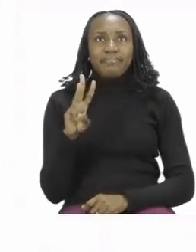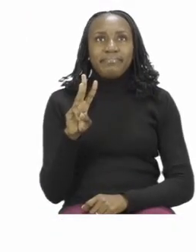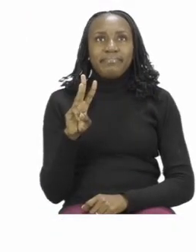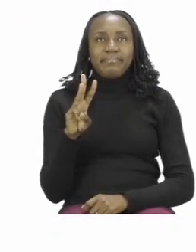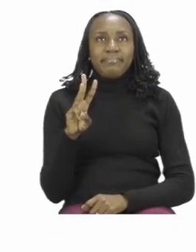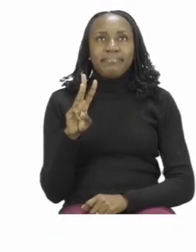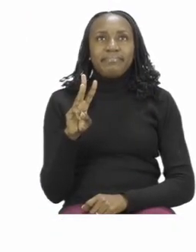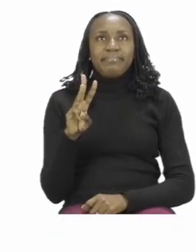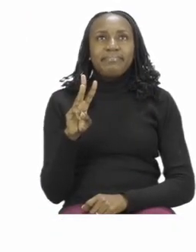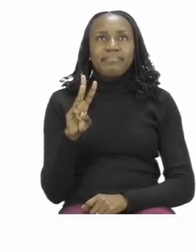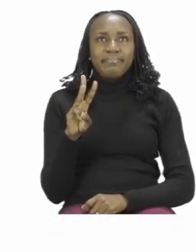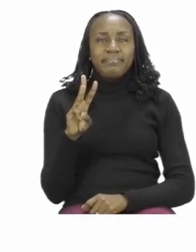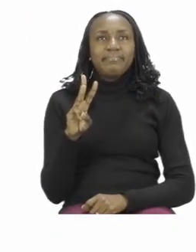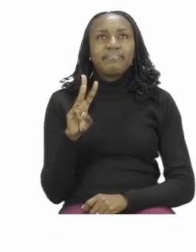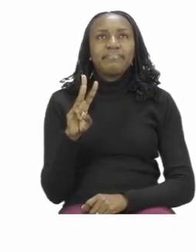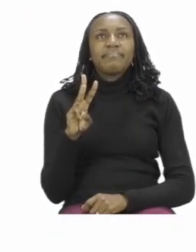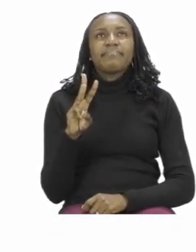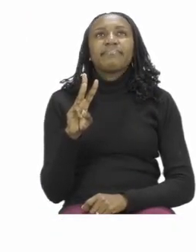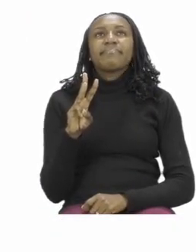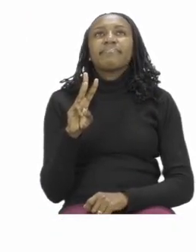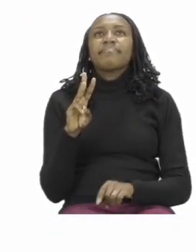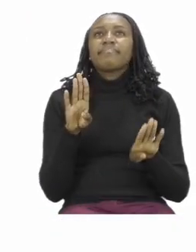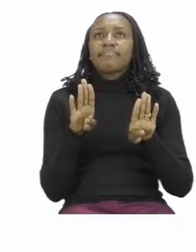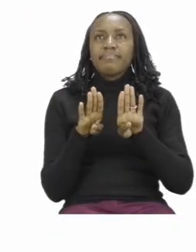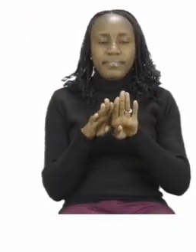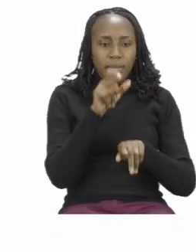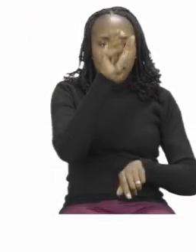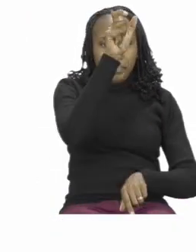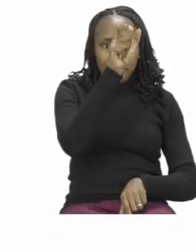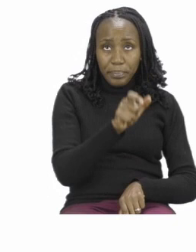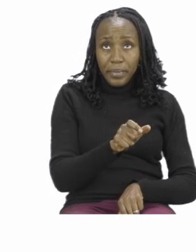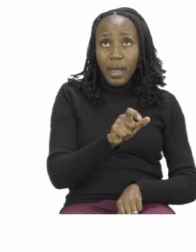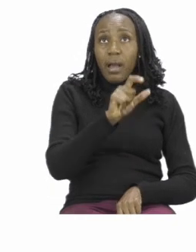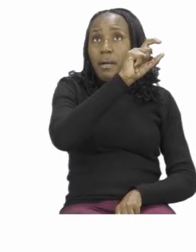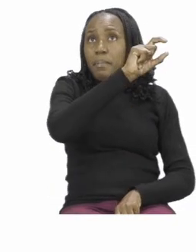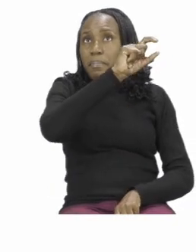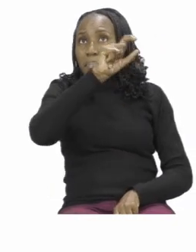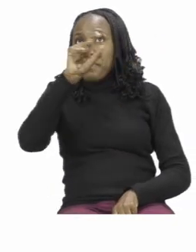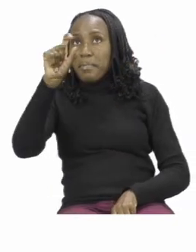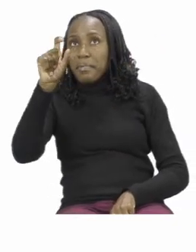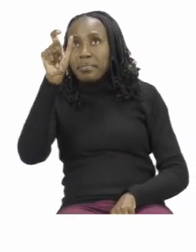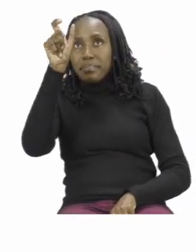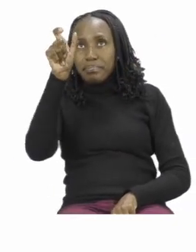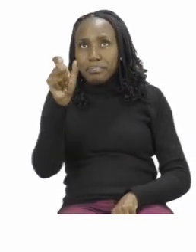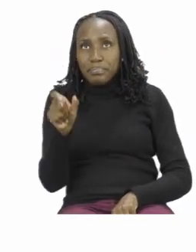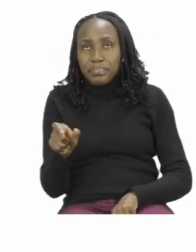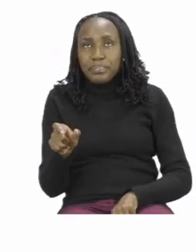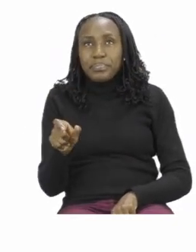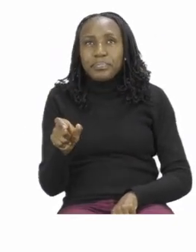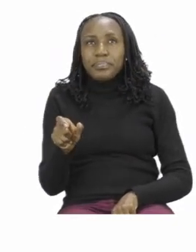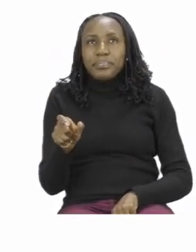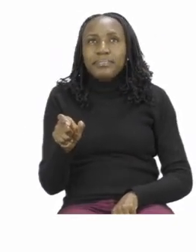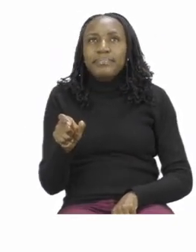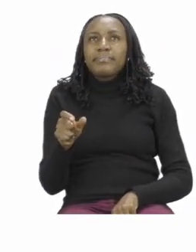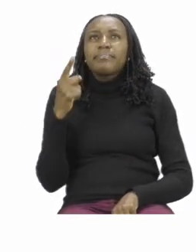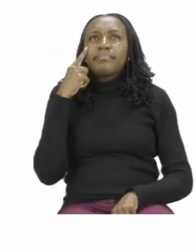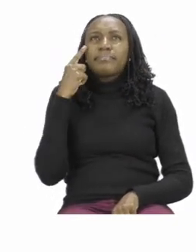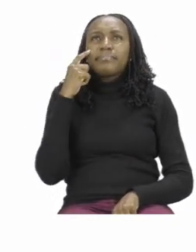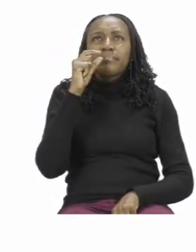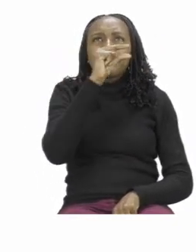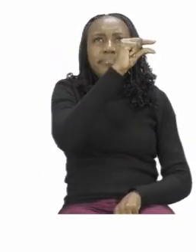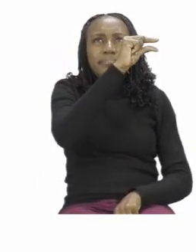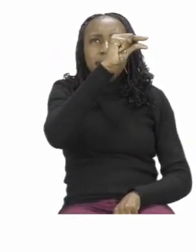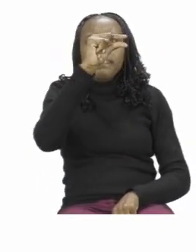23. On page 23, we are going to be doing a crossword puzzle. Now, as you can see, we have our words in the word